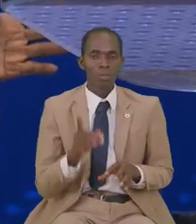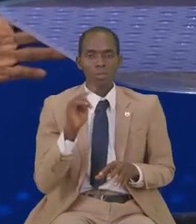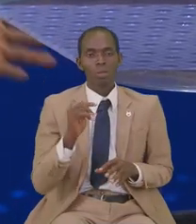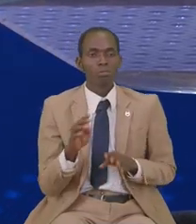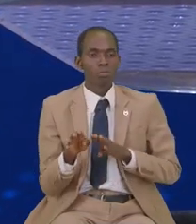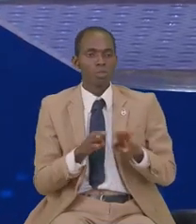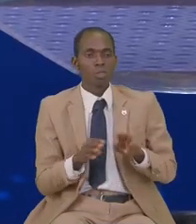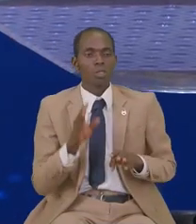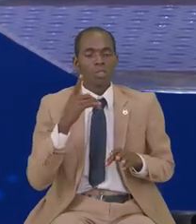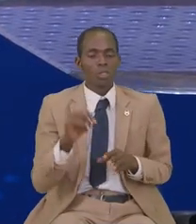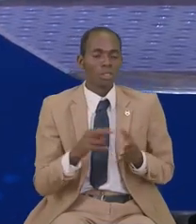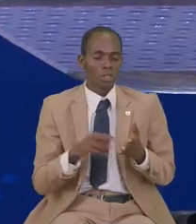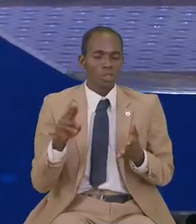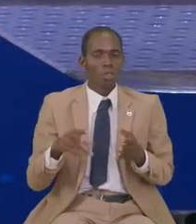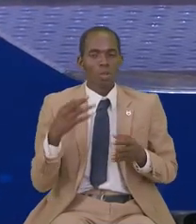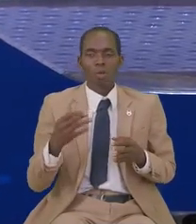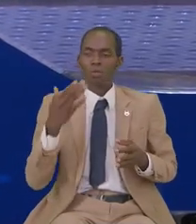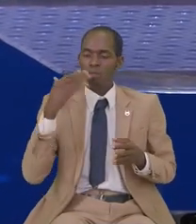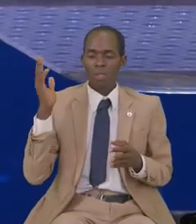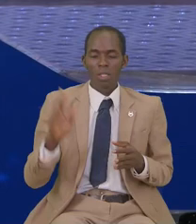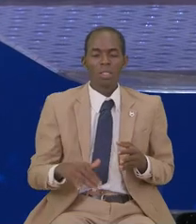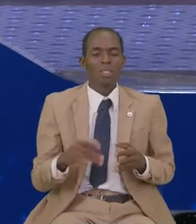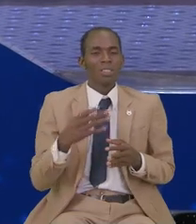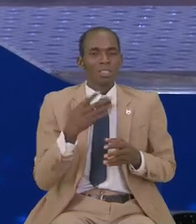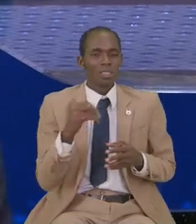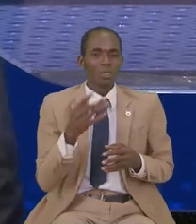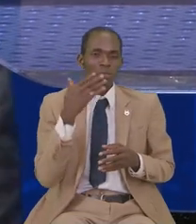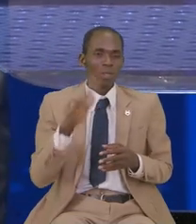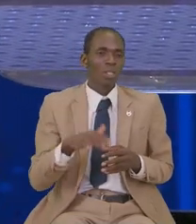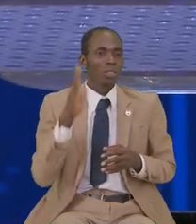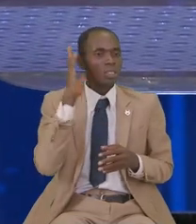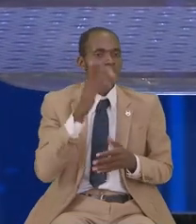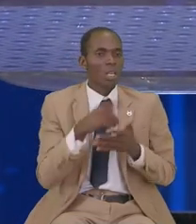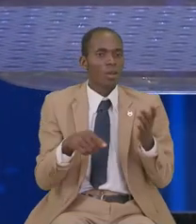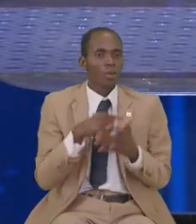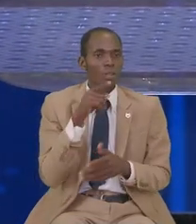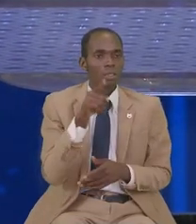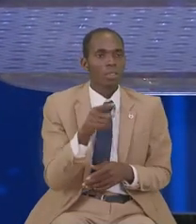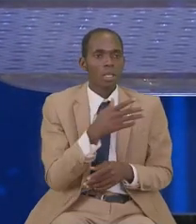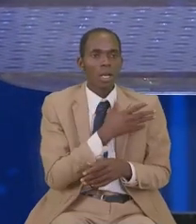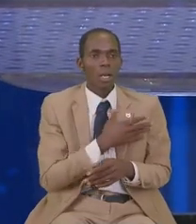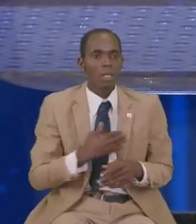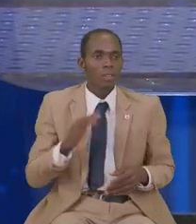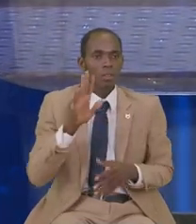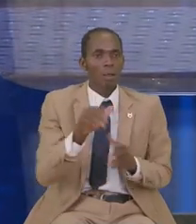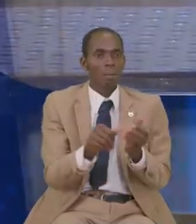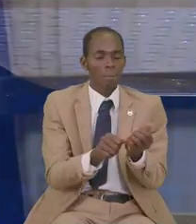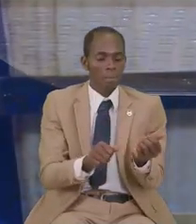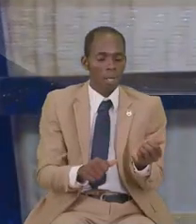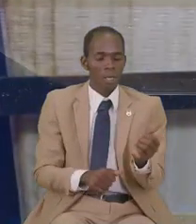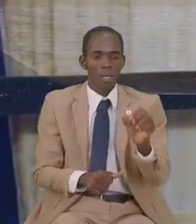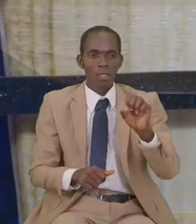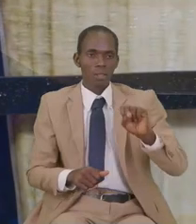your character, and your wickedness shall correct thee, and thy backslidings, in the plural,